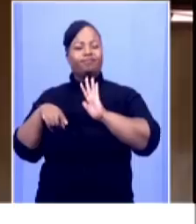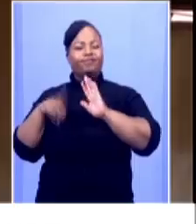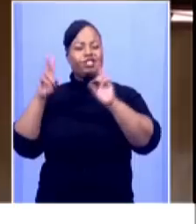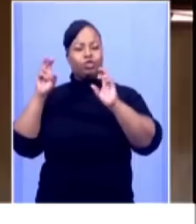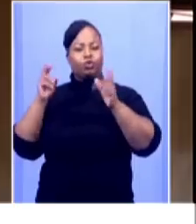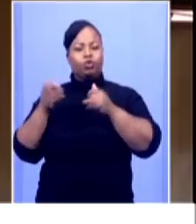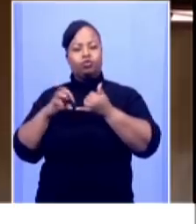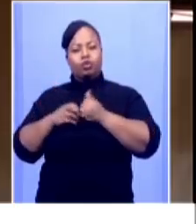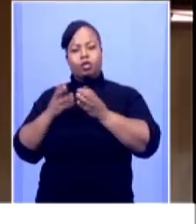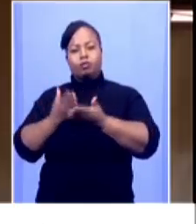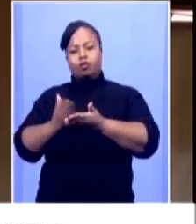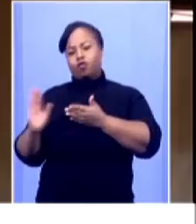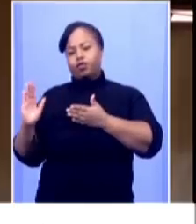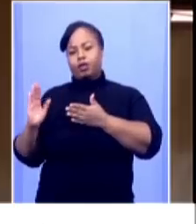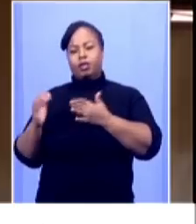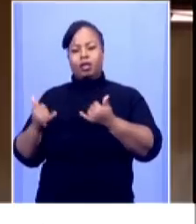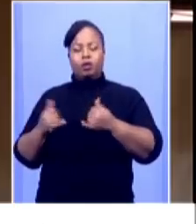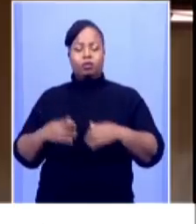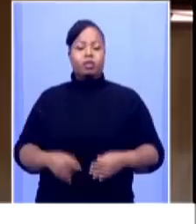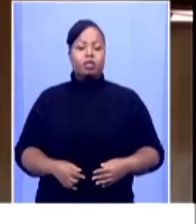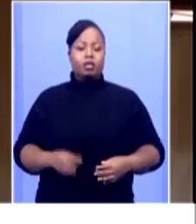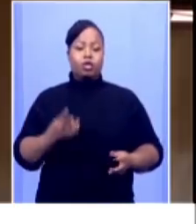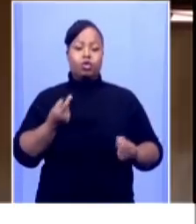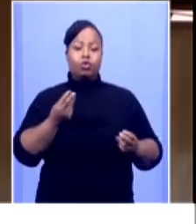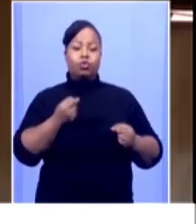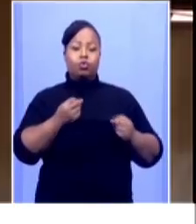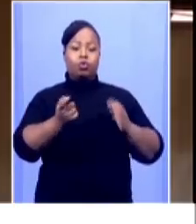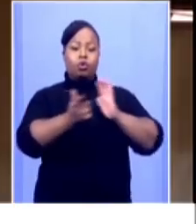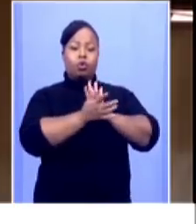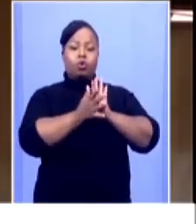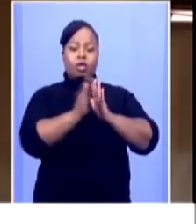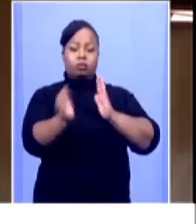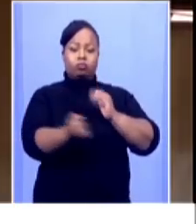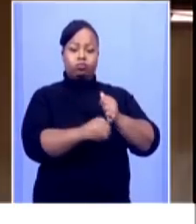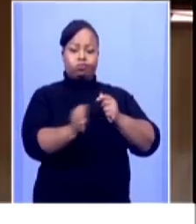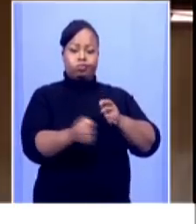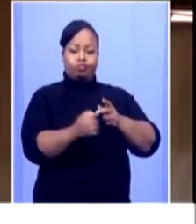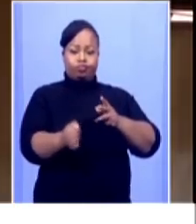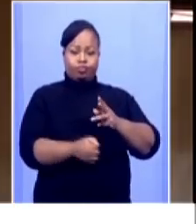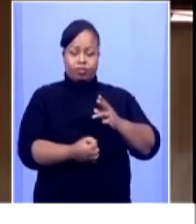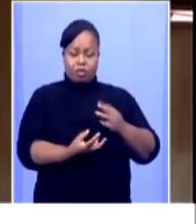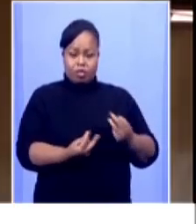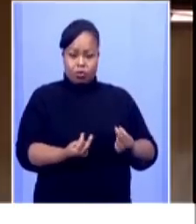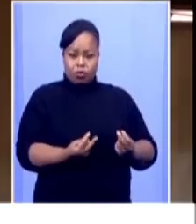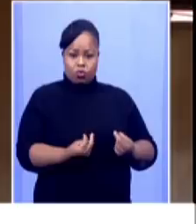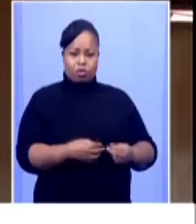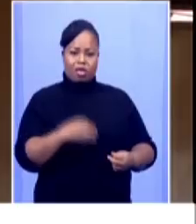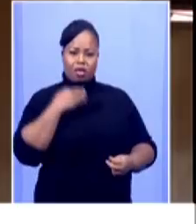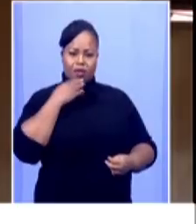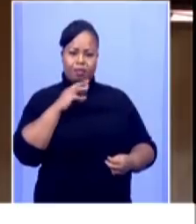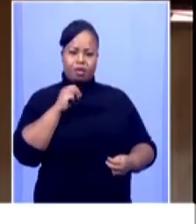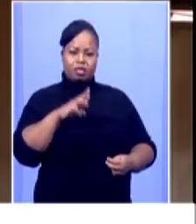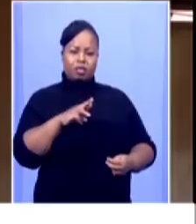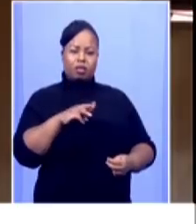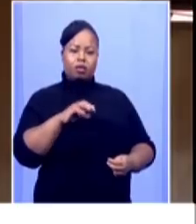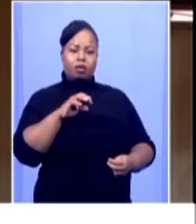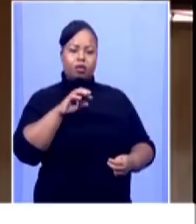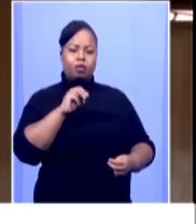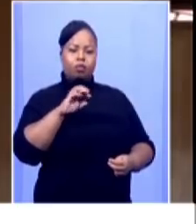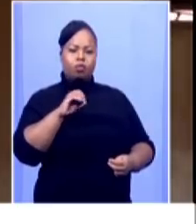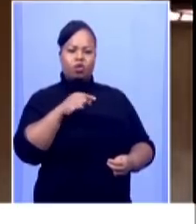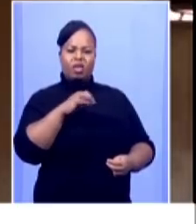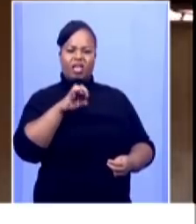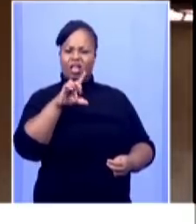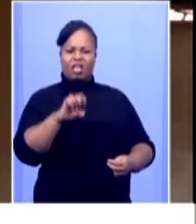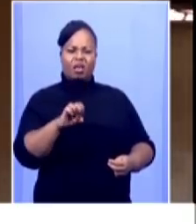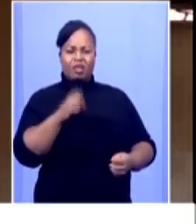as attorneys that came on board quite late, like Mr. Mogere, who hasn't received all